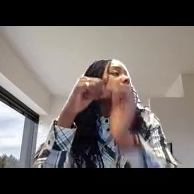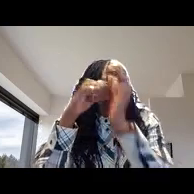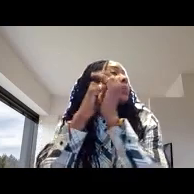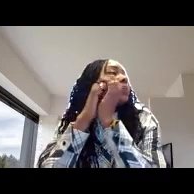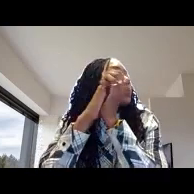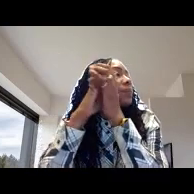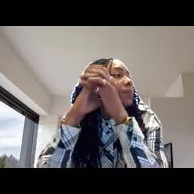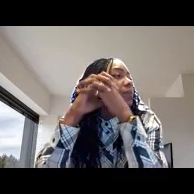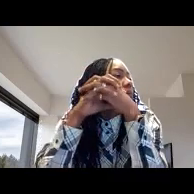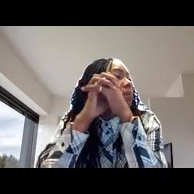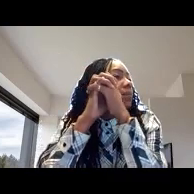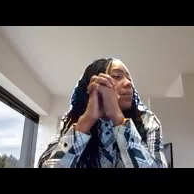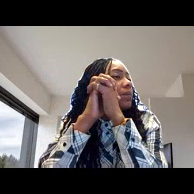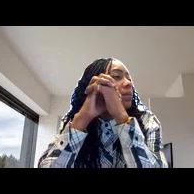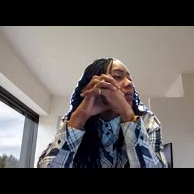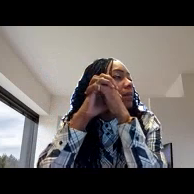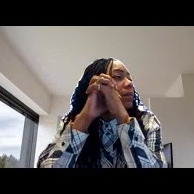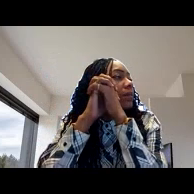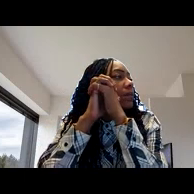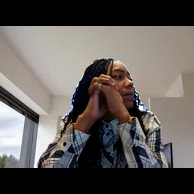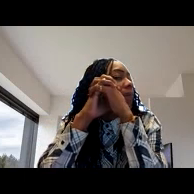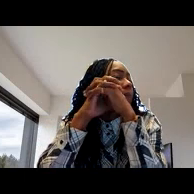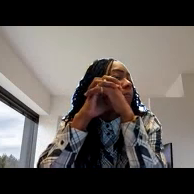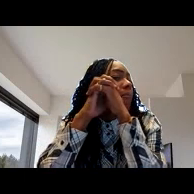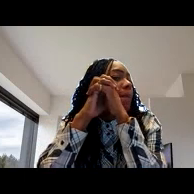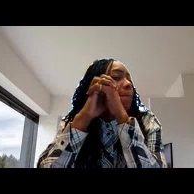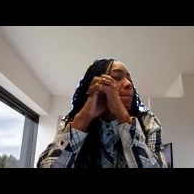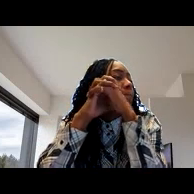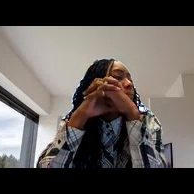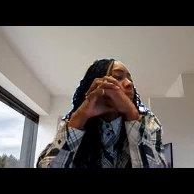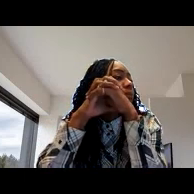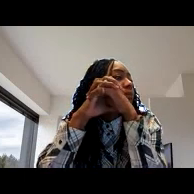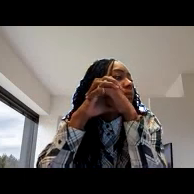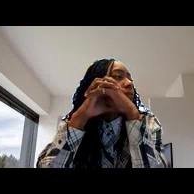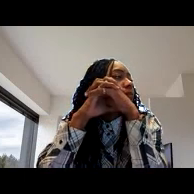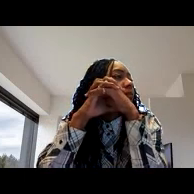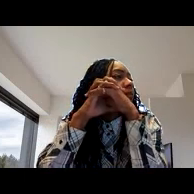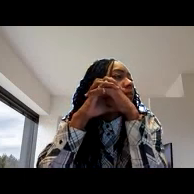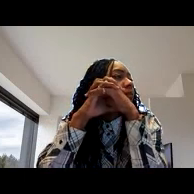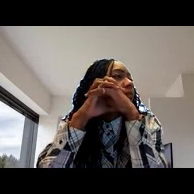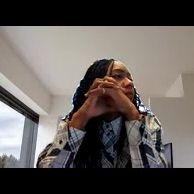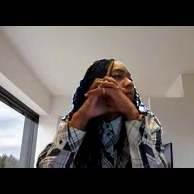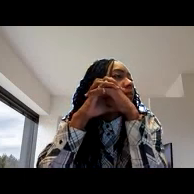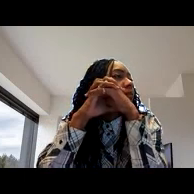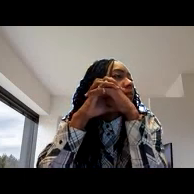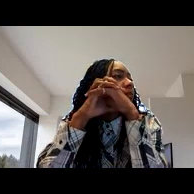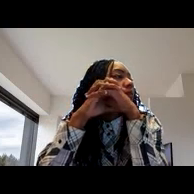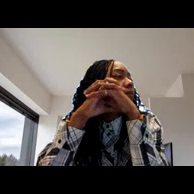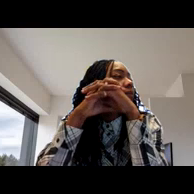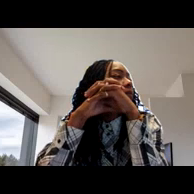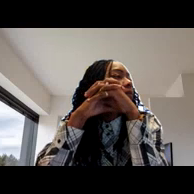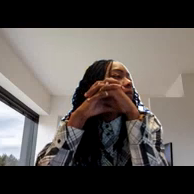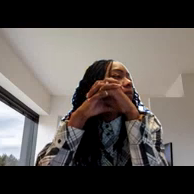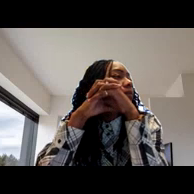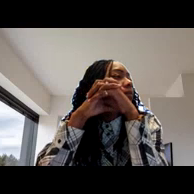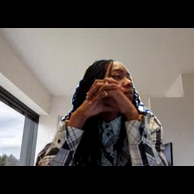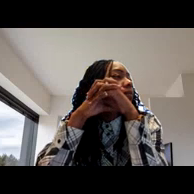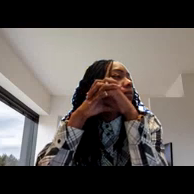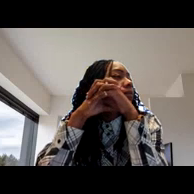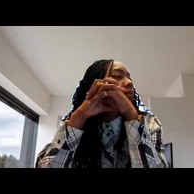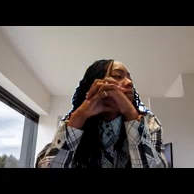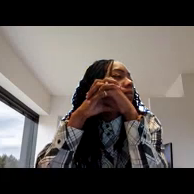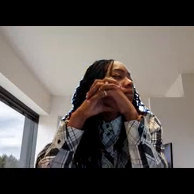Really, where we're going to spend most of our time is in 2.53, which is the management of audits, financial